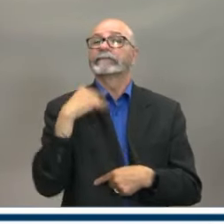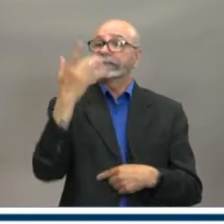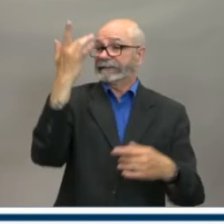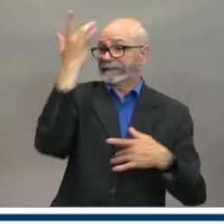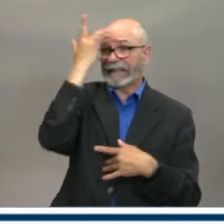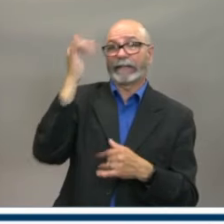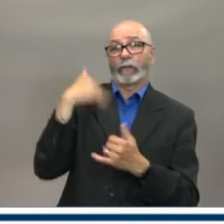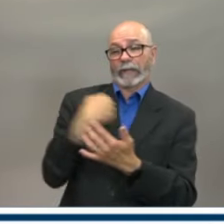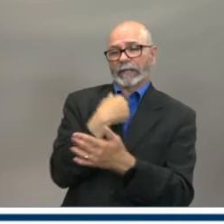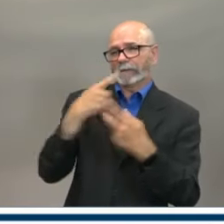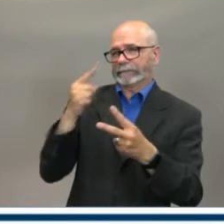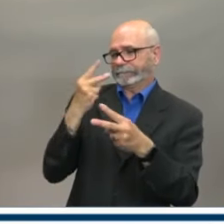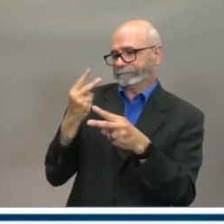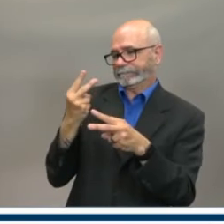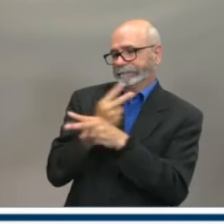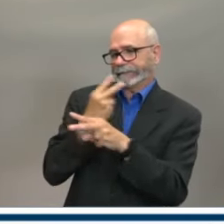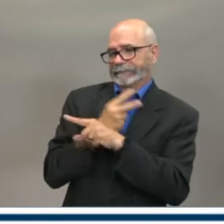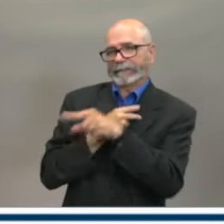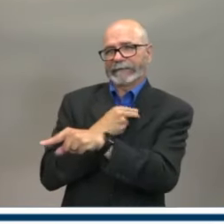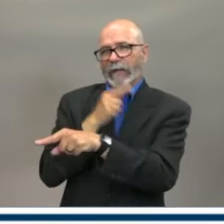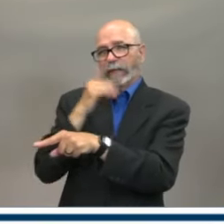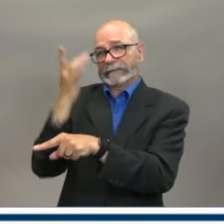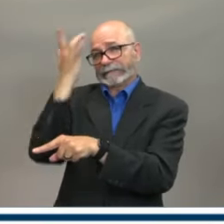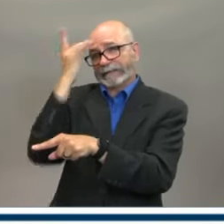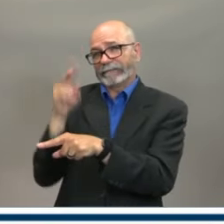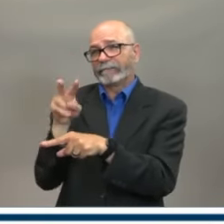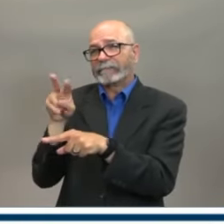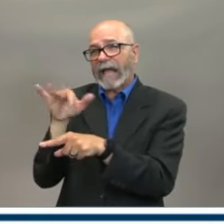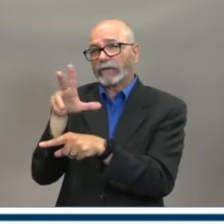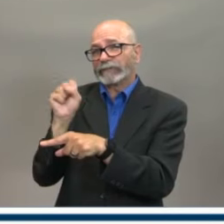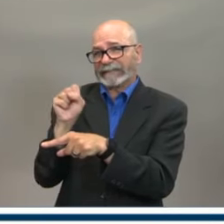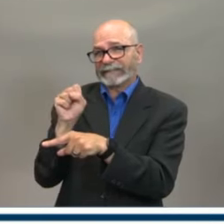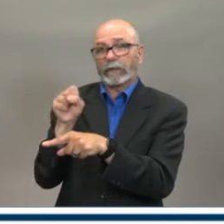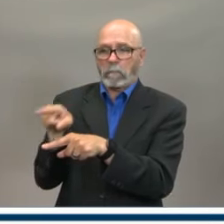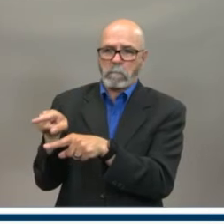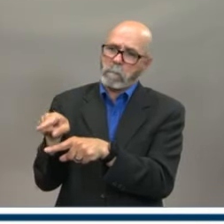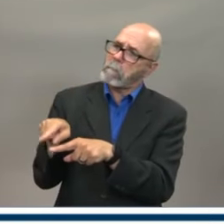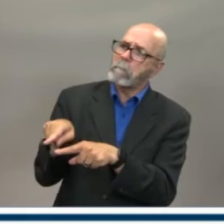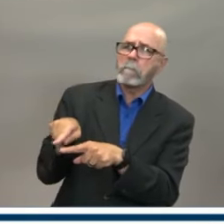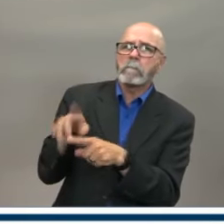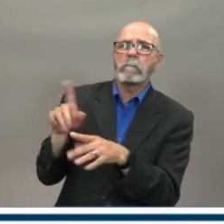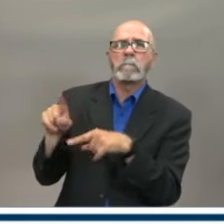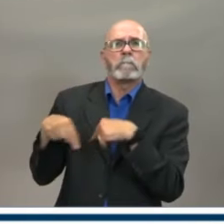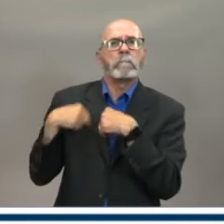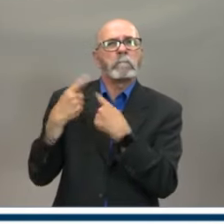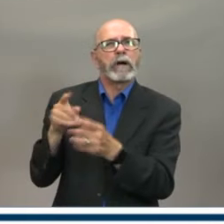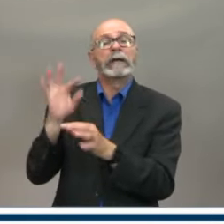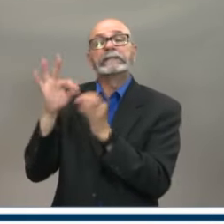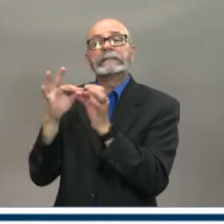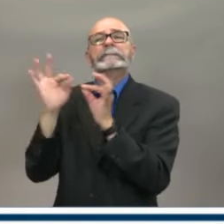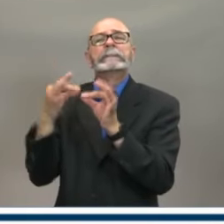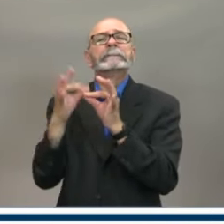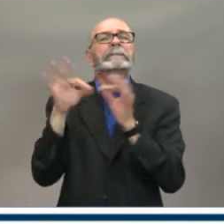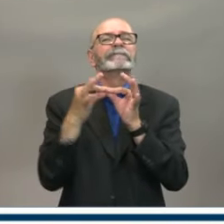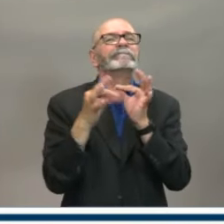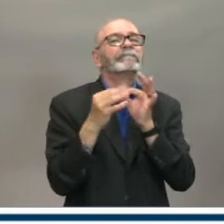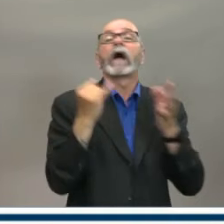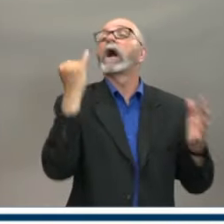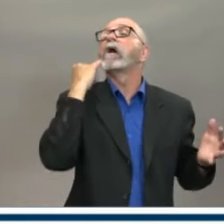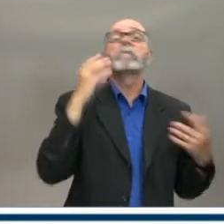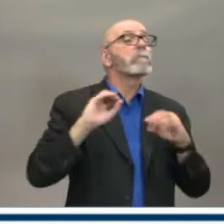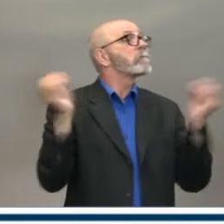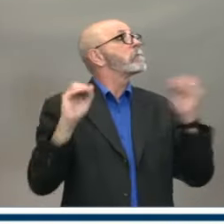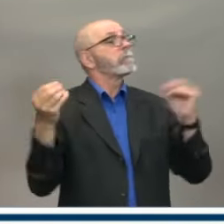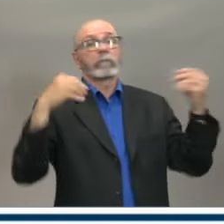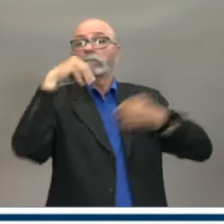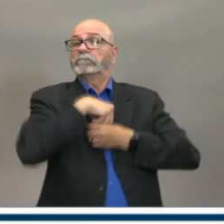the test is highly accurate. That when you start to get into asymptomatic people, then you have more of